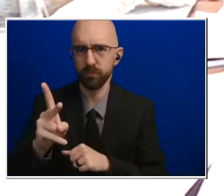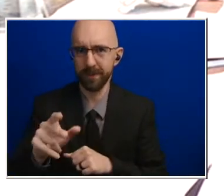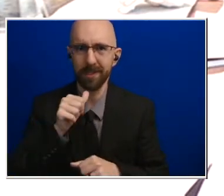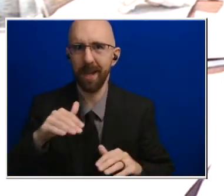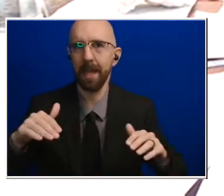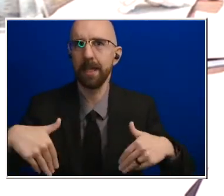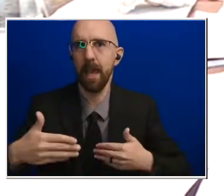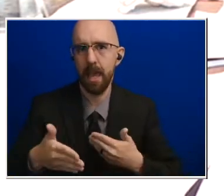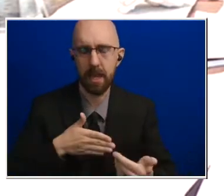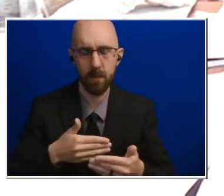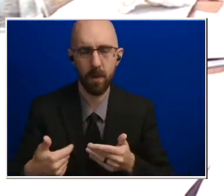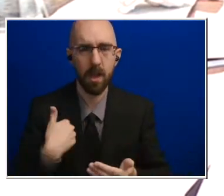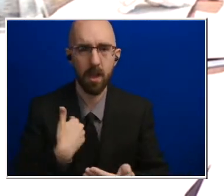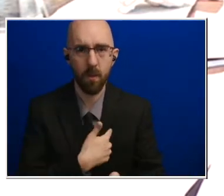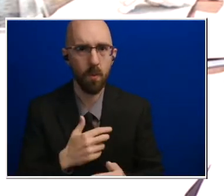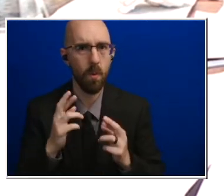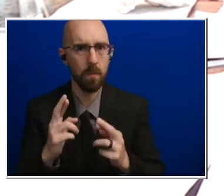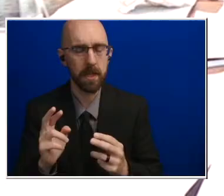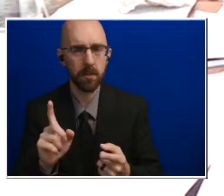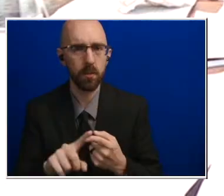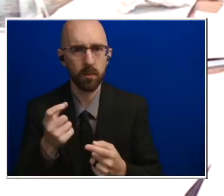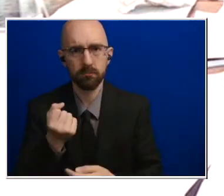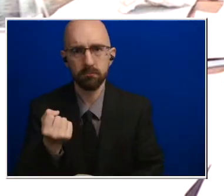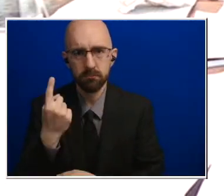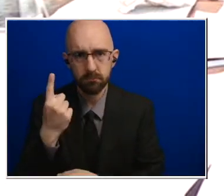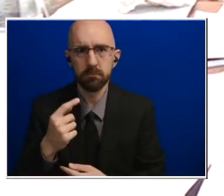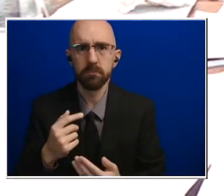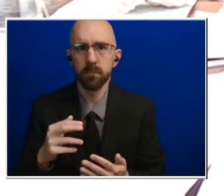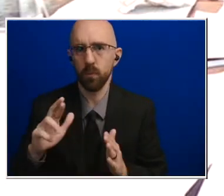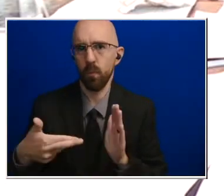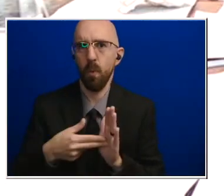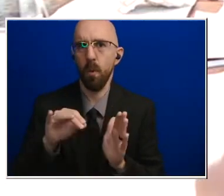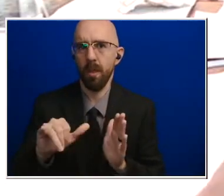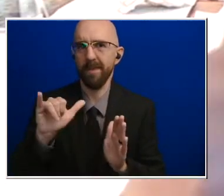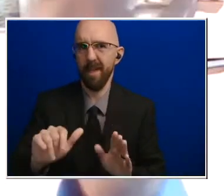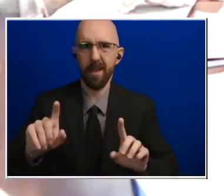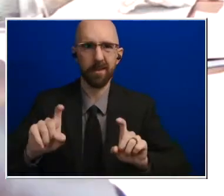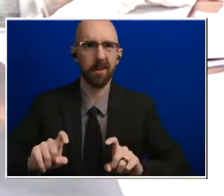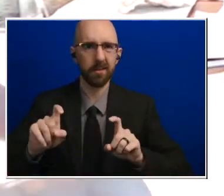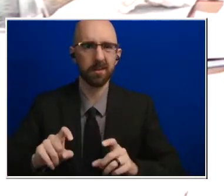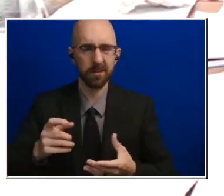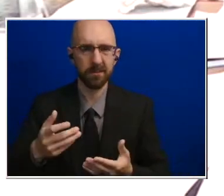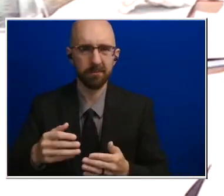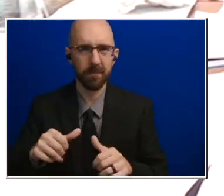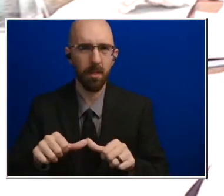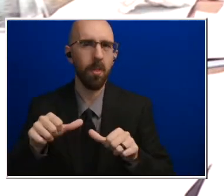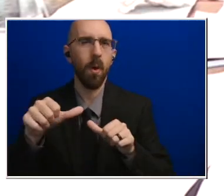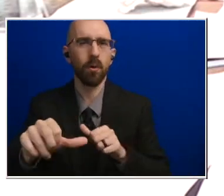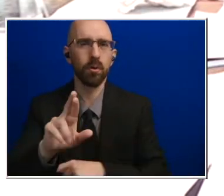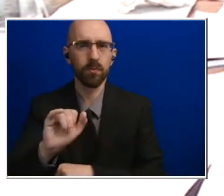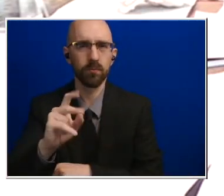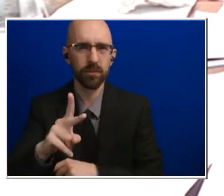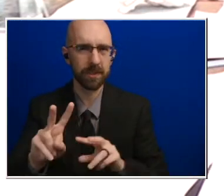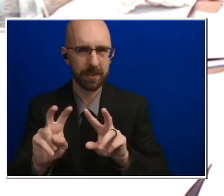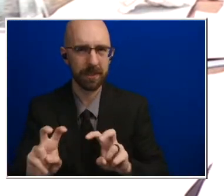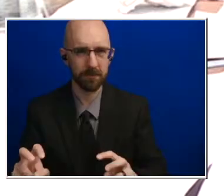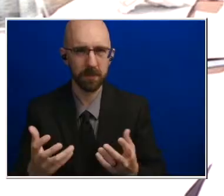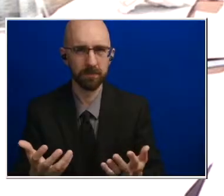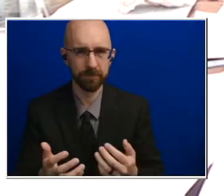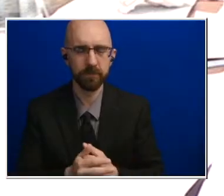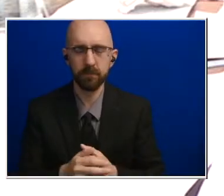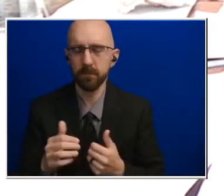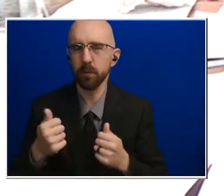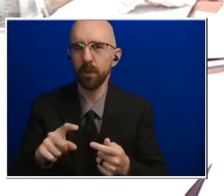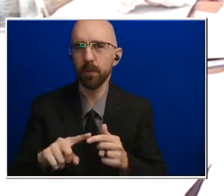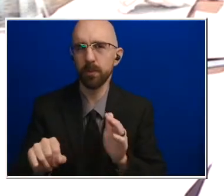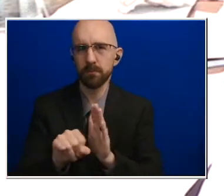We hope to understand the role of this test in long-term risk assessments and in identifying people